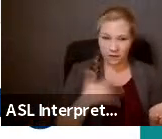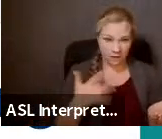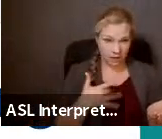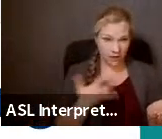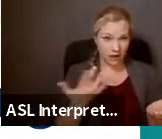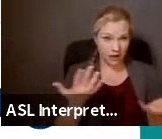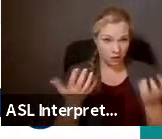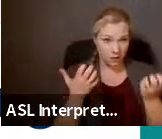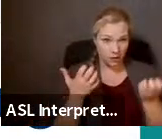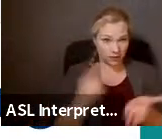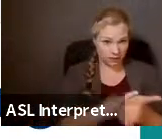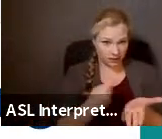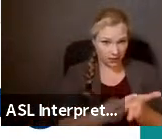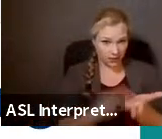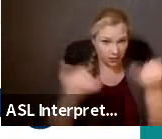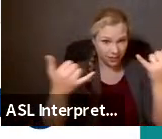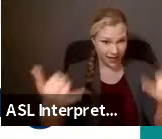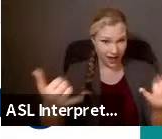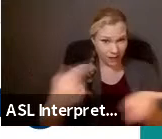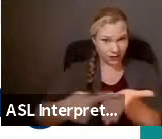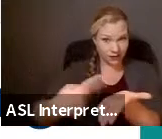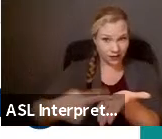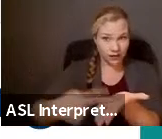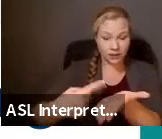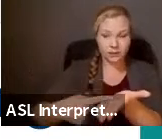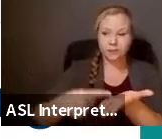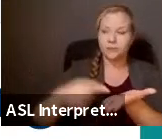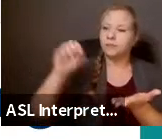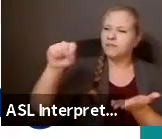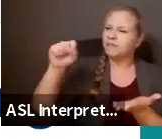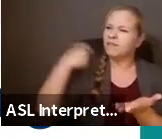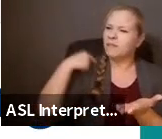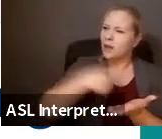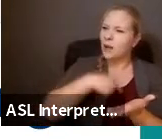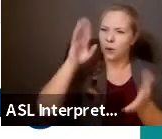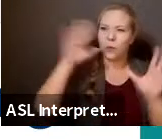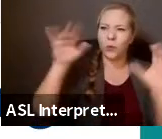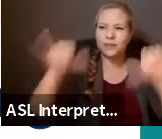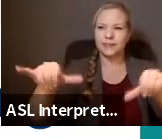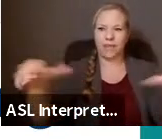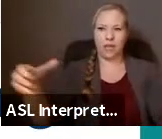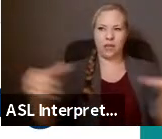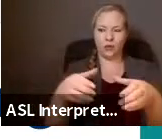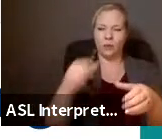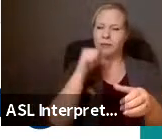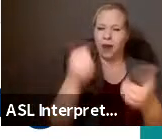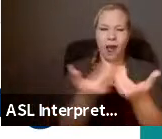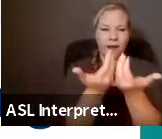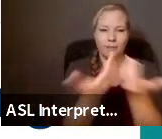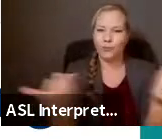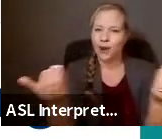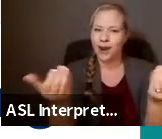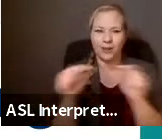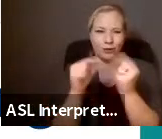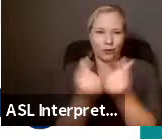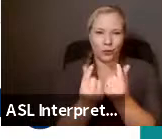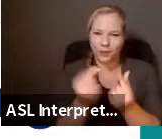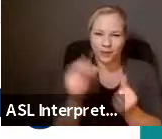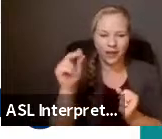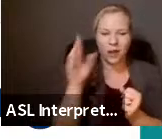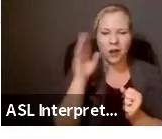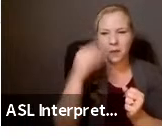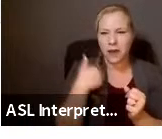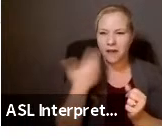Yeah, I think what we'll do, Derek, since we're probably going to stay in the group and and we've only got it, maybe about 10 minutes